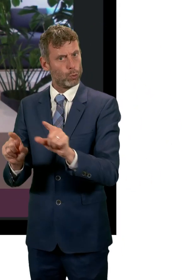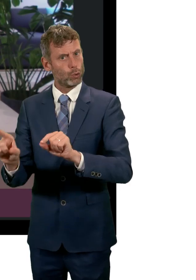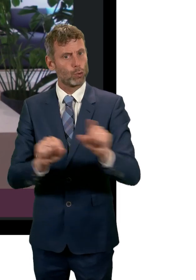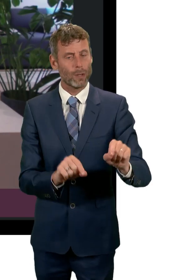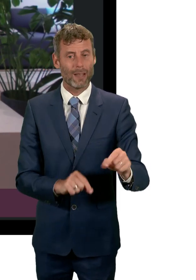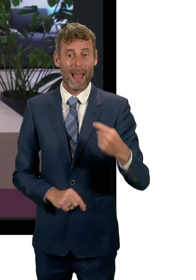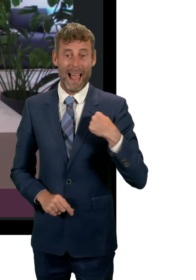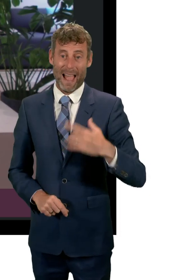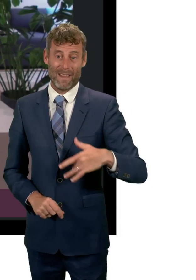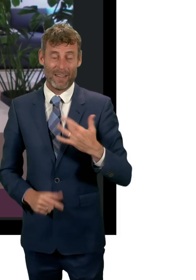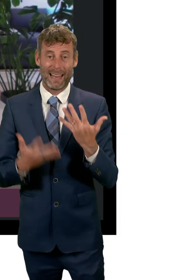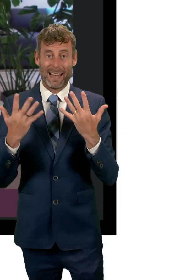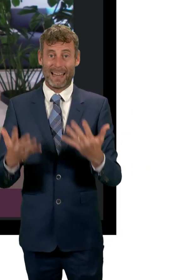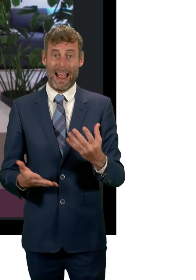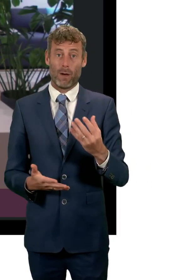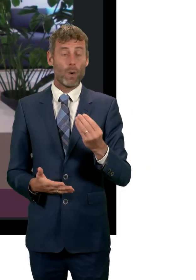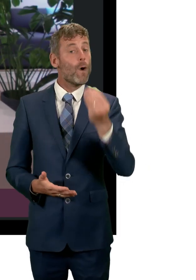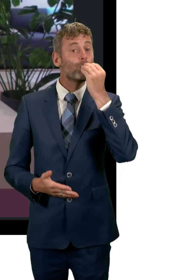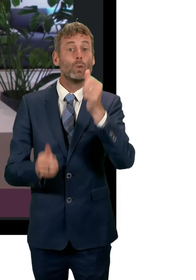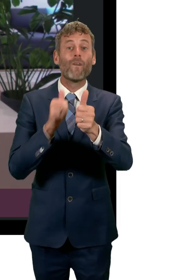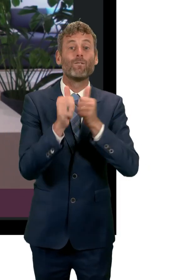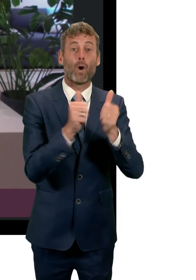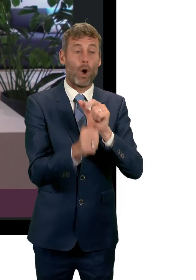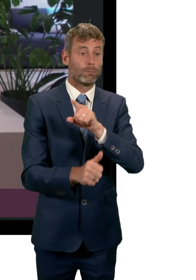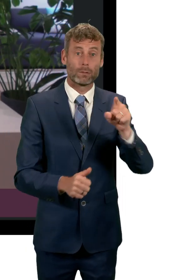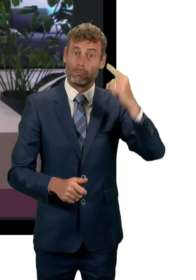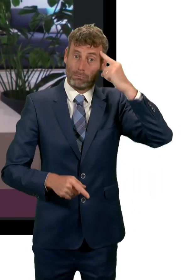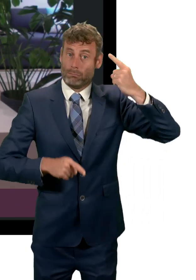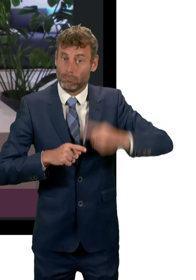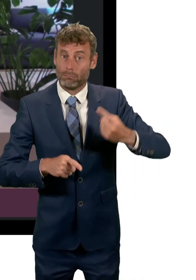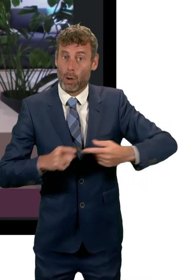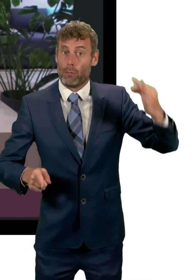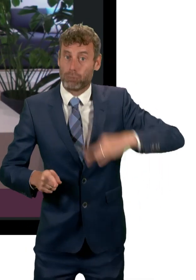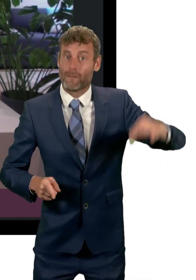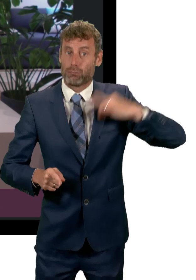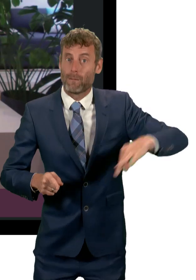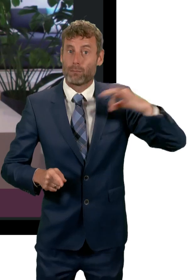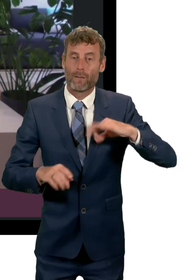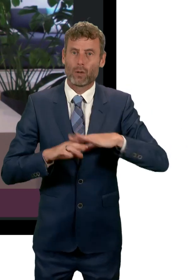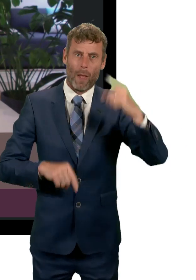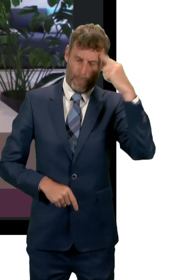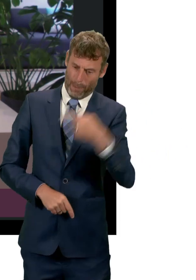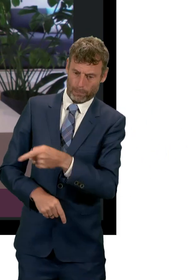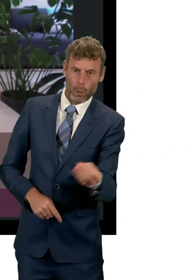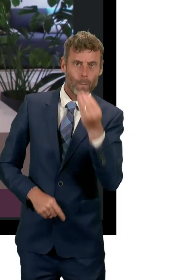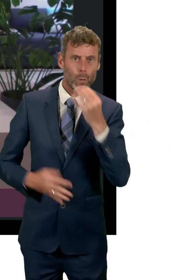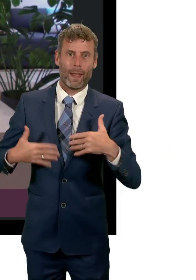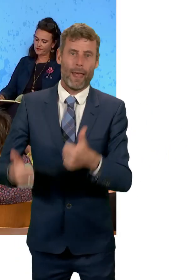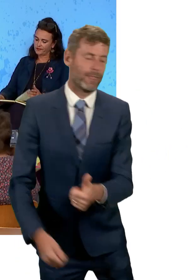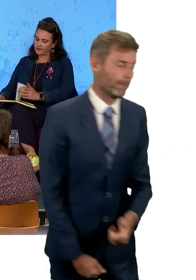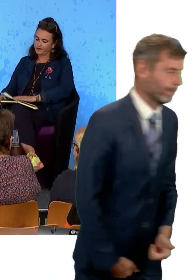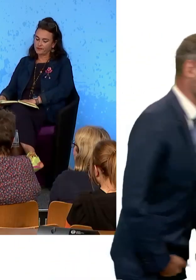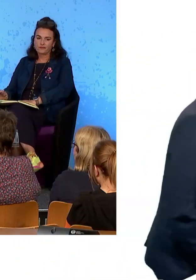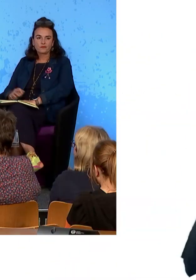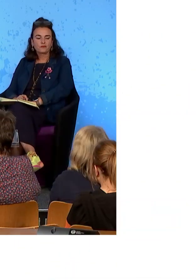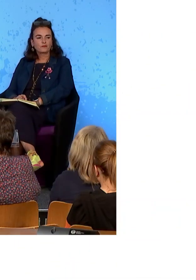nanny state. It was propagated deliberately, and it's nonsense. Okay, thanks. Let's come to the second question here,